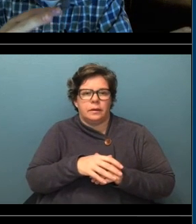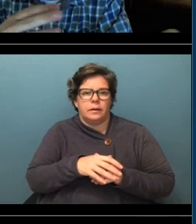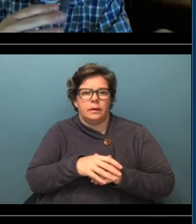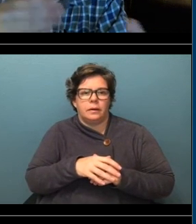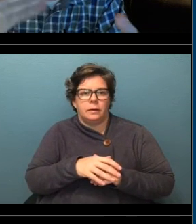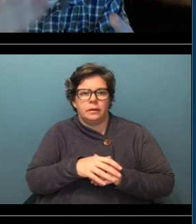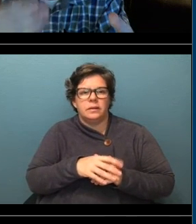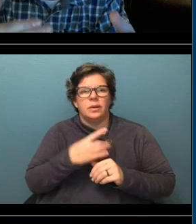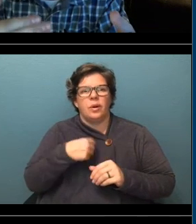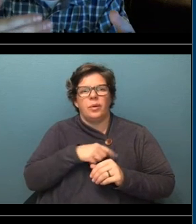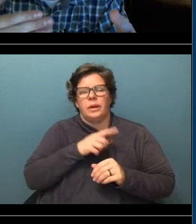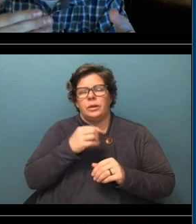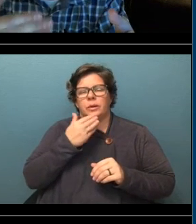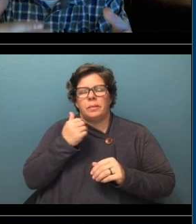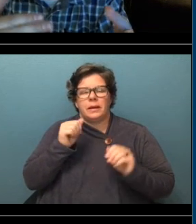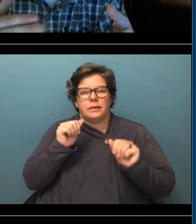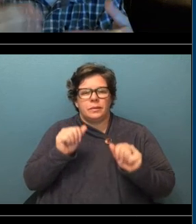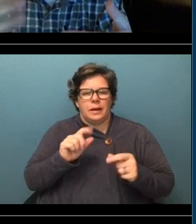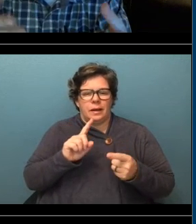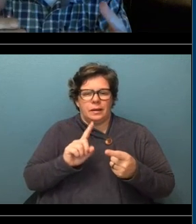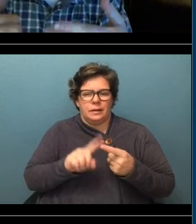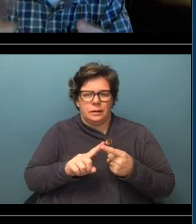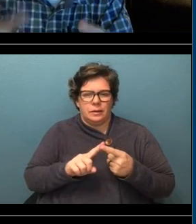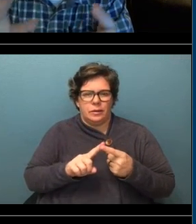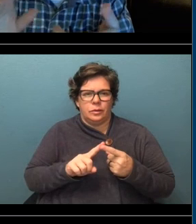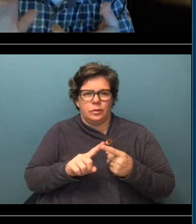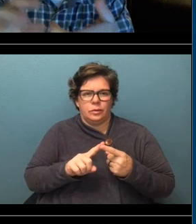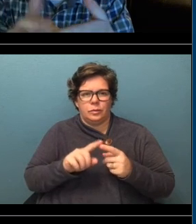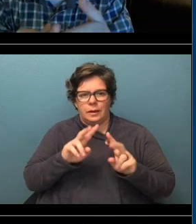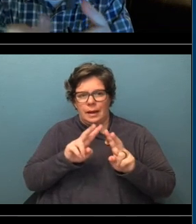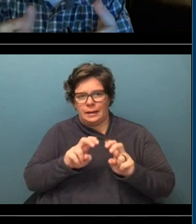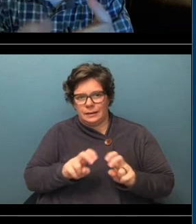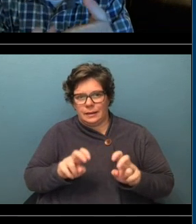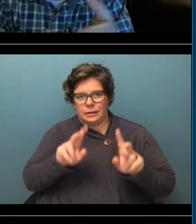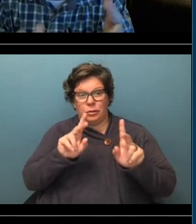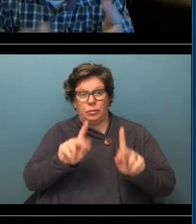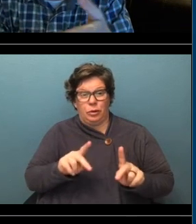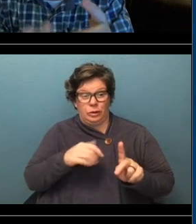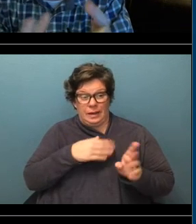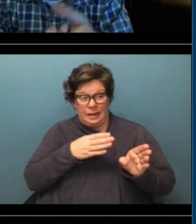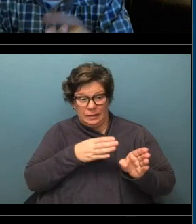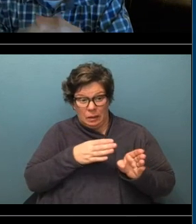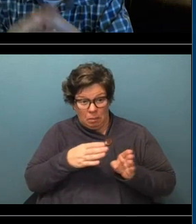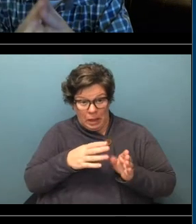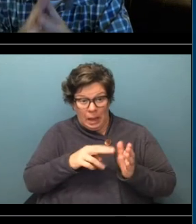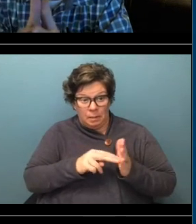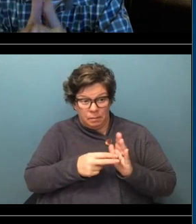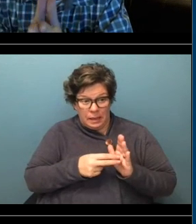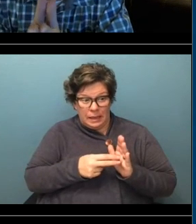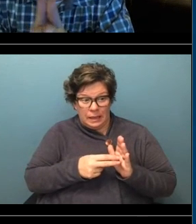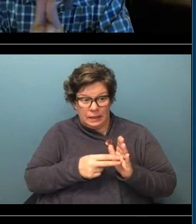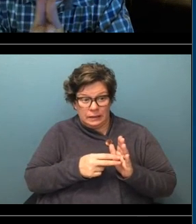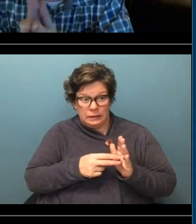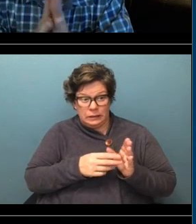And so we do our best to really, assess whether an individual has the plan, means, intent, method,